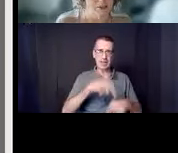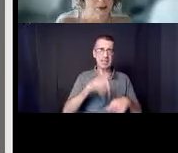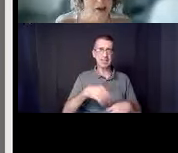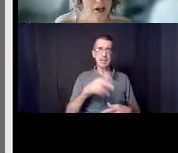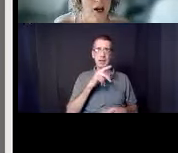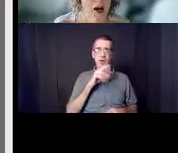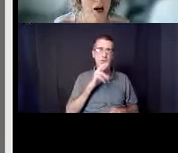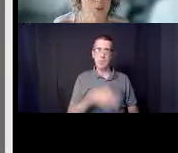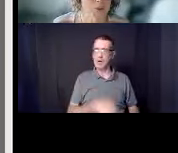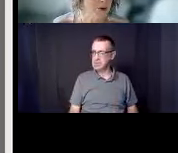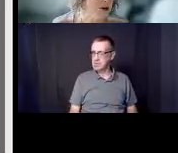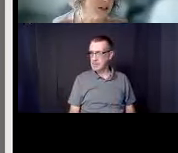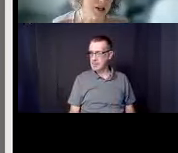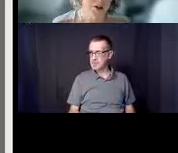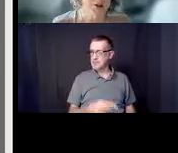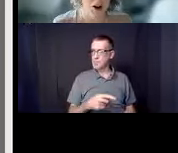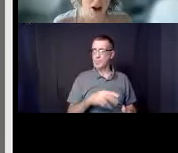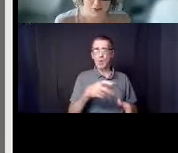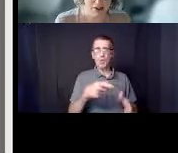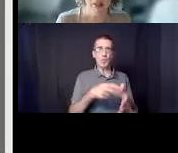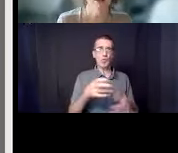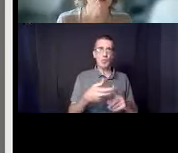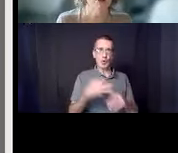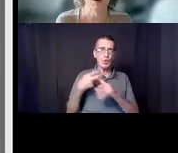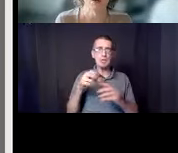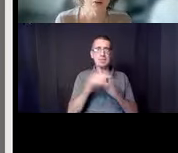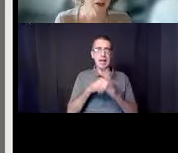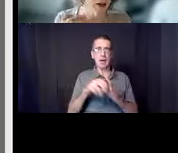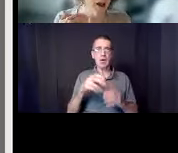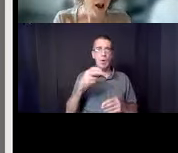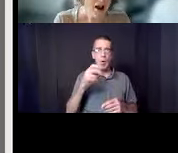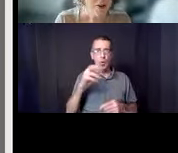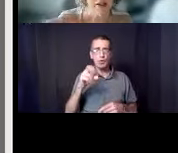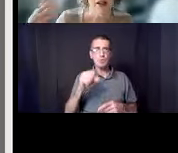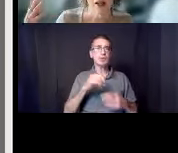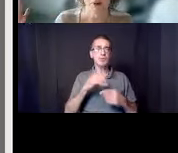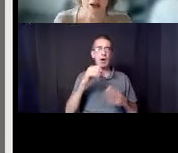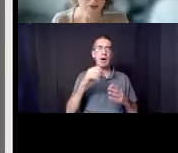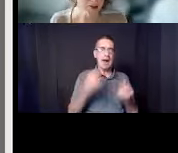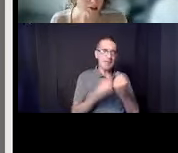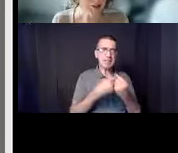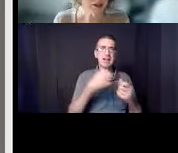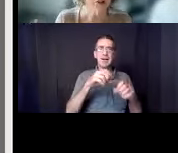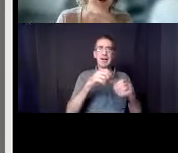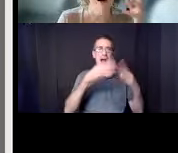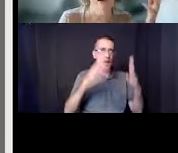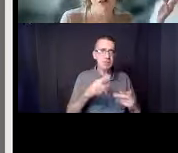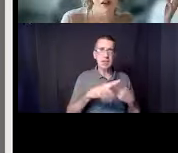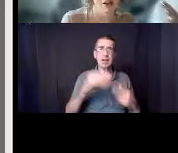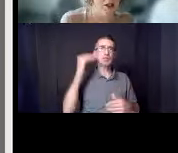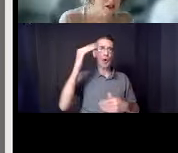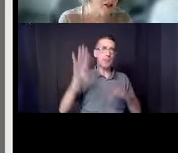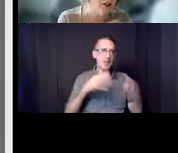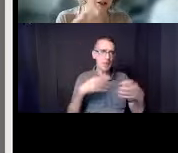the pandemic. Recruiting stakeholders for advocacy. So if you get housing and adult behavioral health